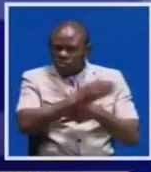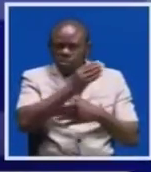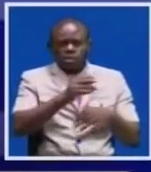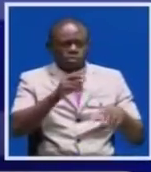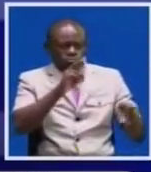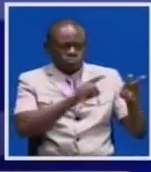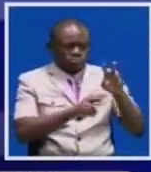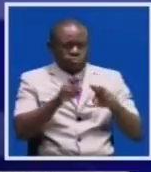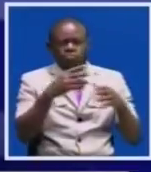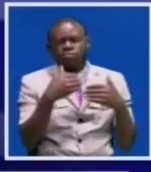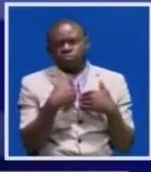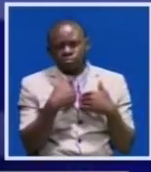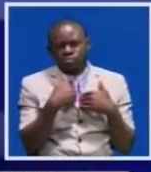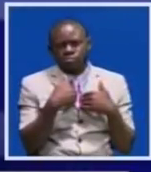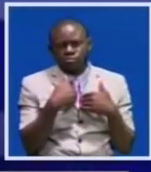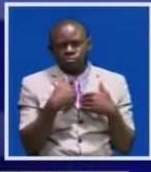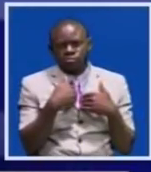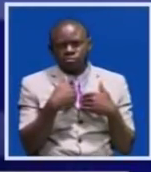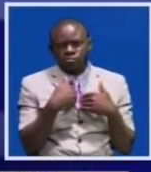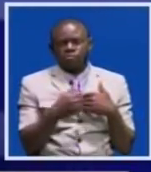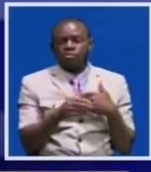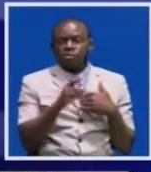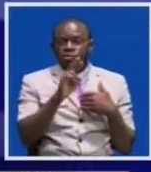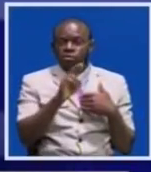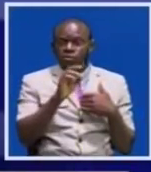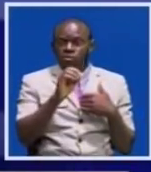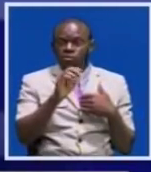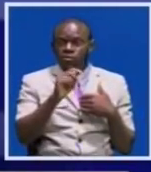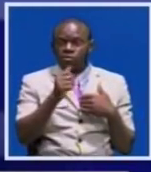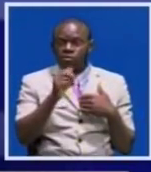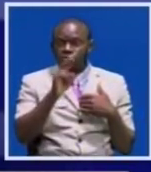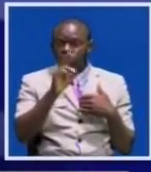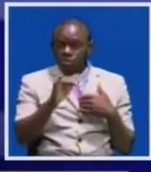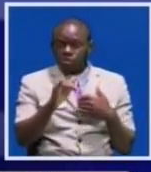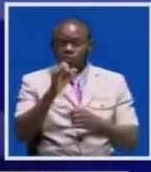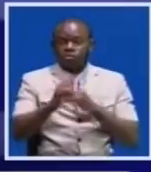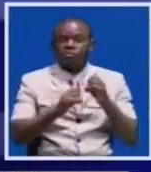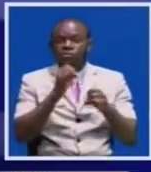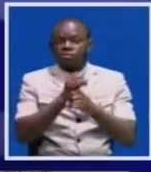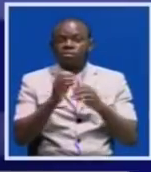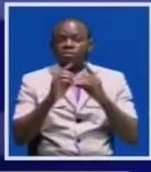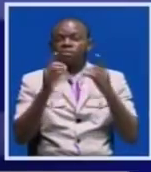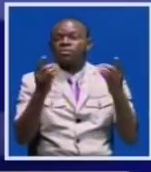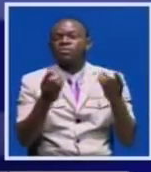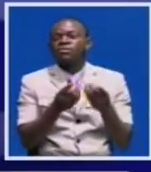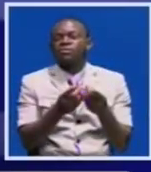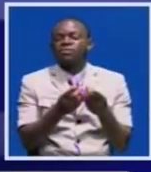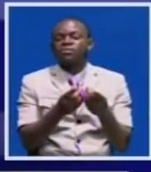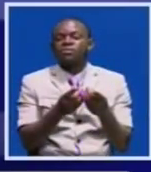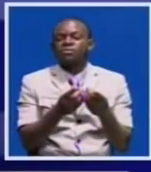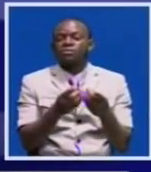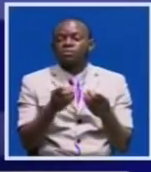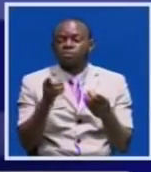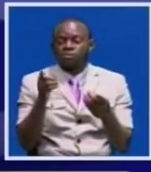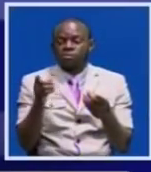And District Governor-elect for Rotary International District 9210, Lucy Kasanga, said despite